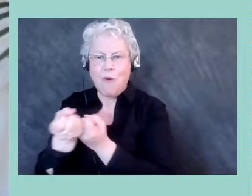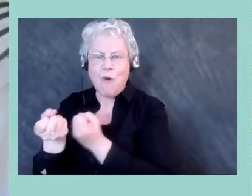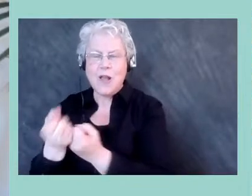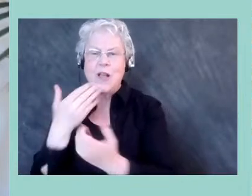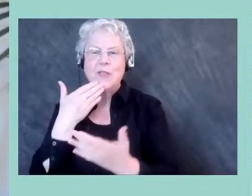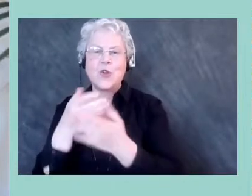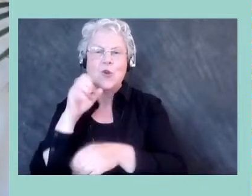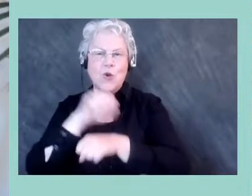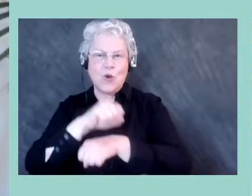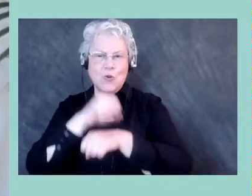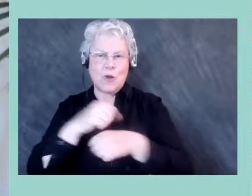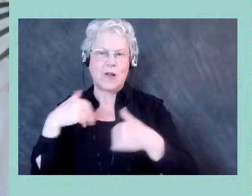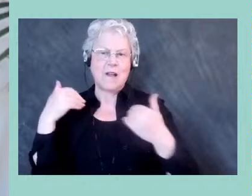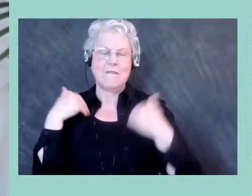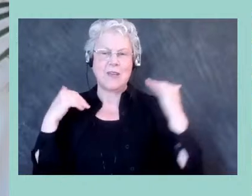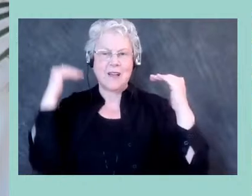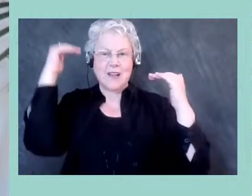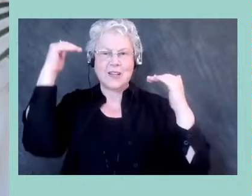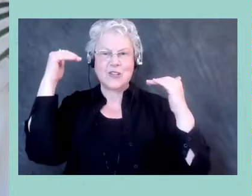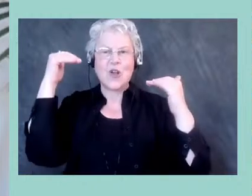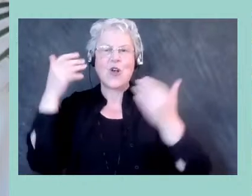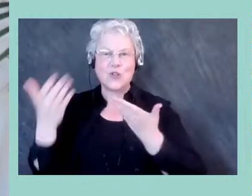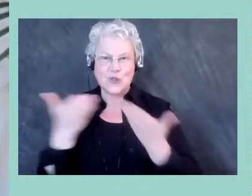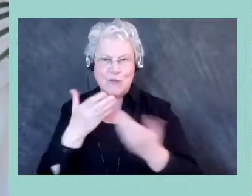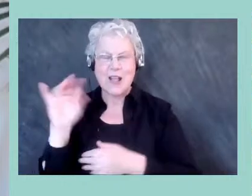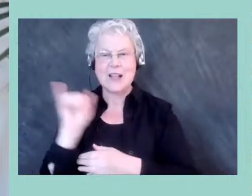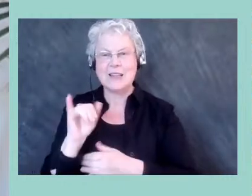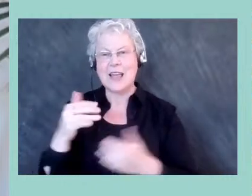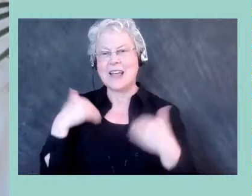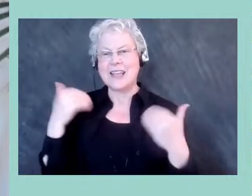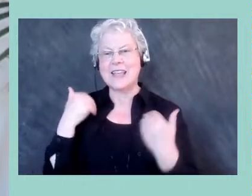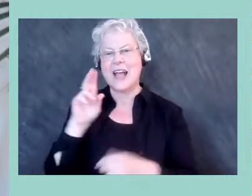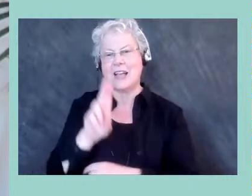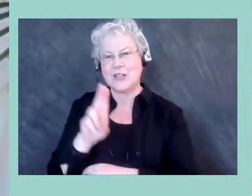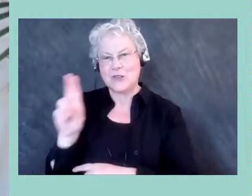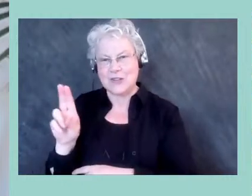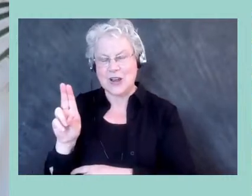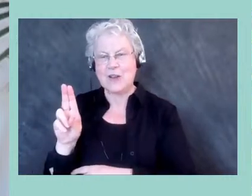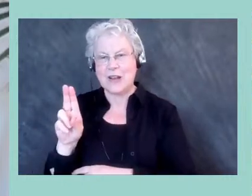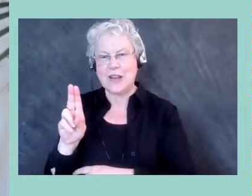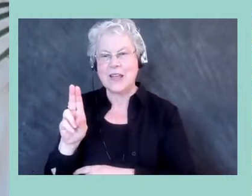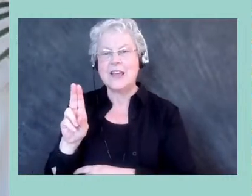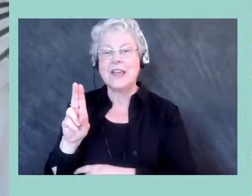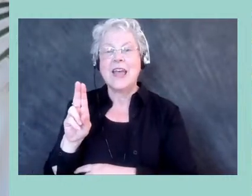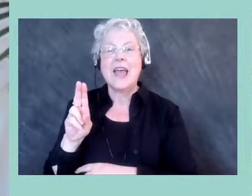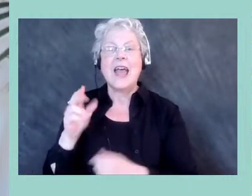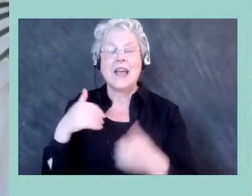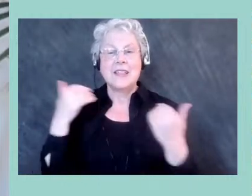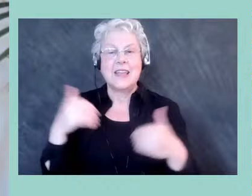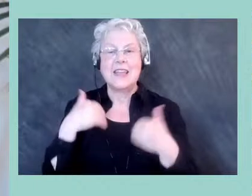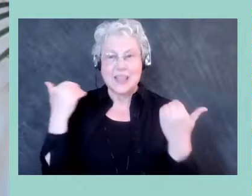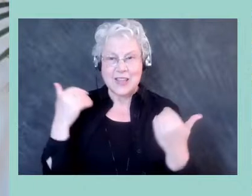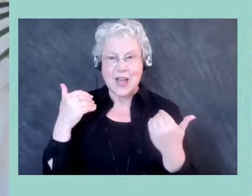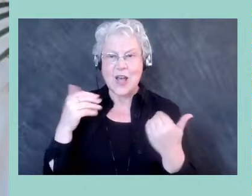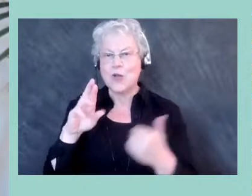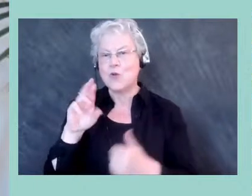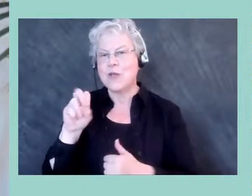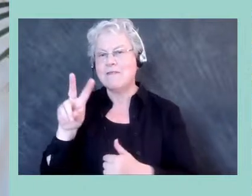of young adult ministries like the Young Unitarian Universalist Project and the Young Adult Revival